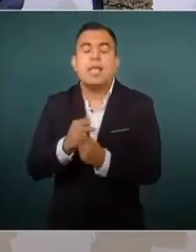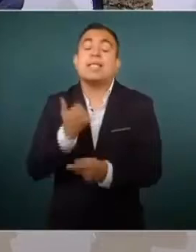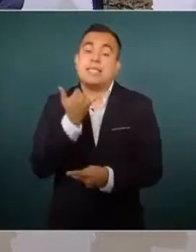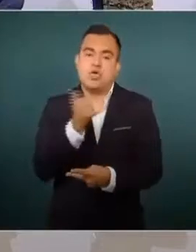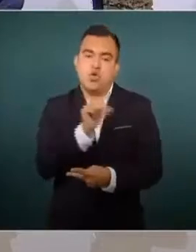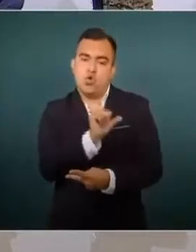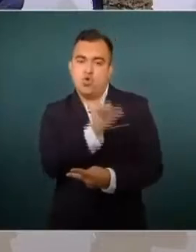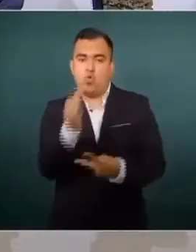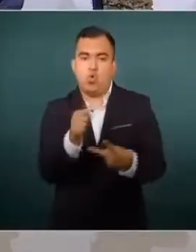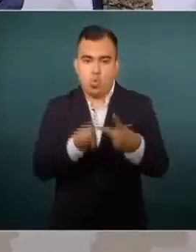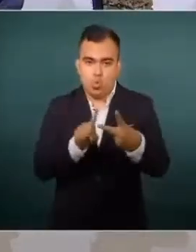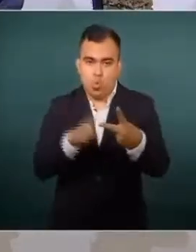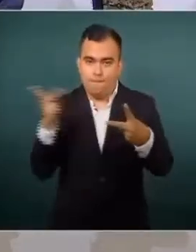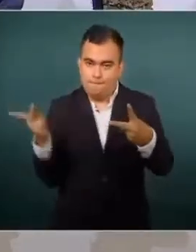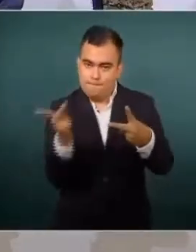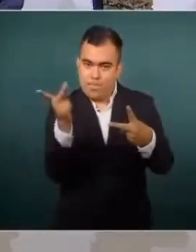shit.